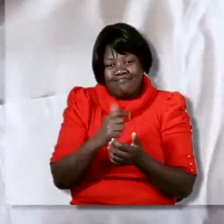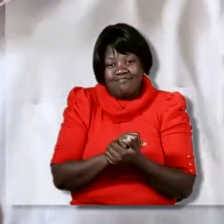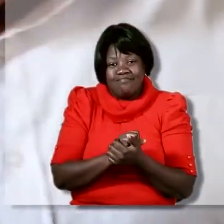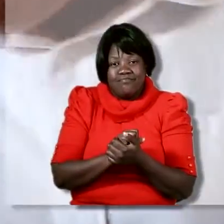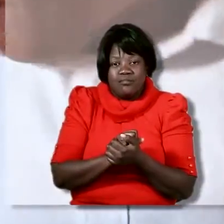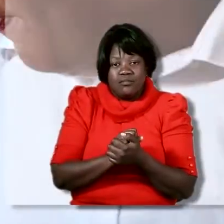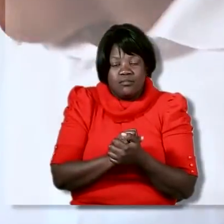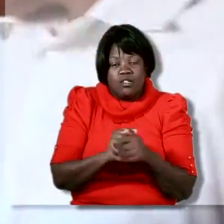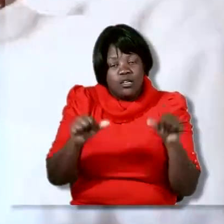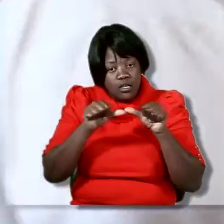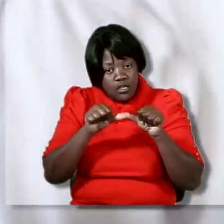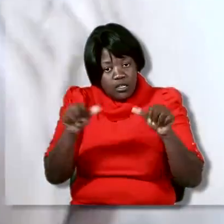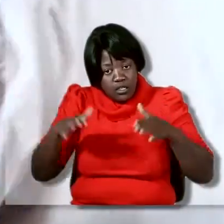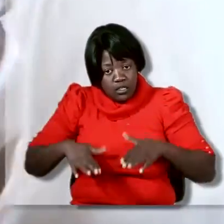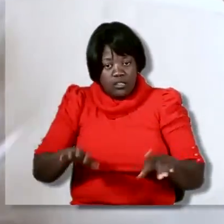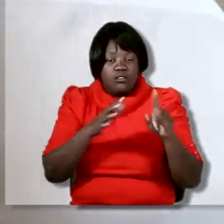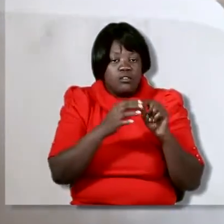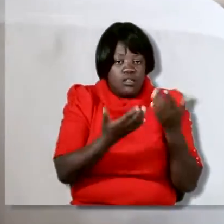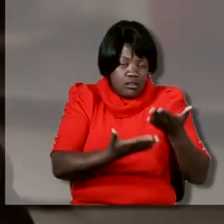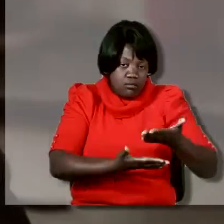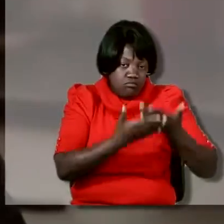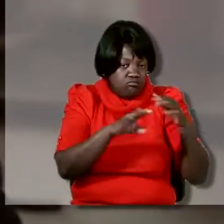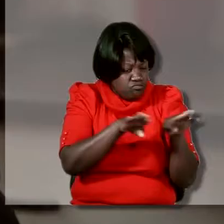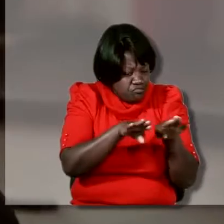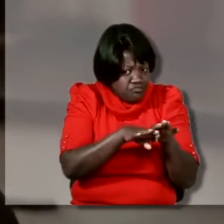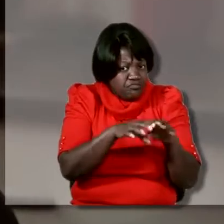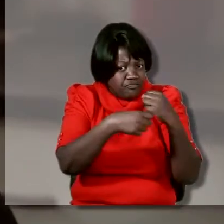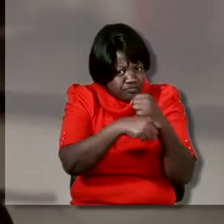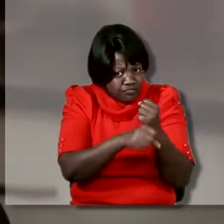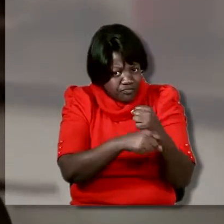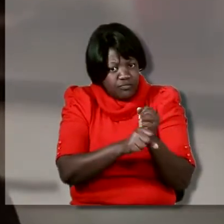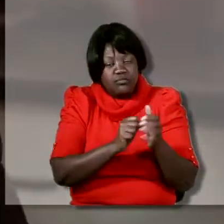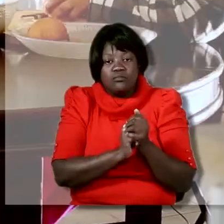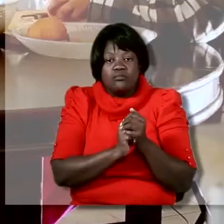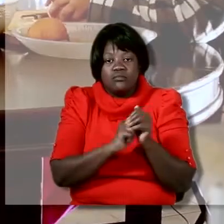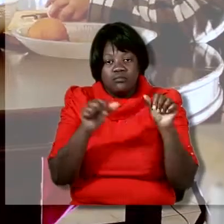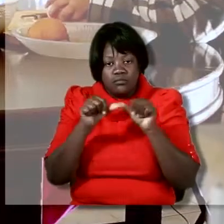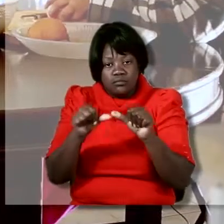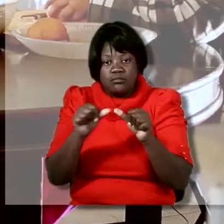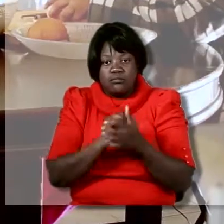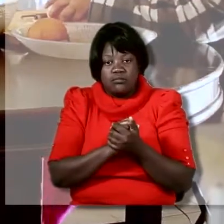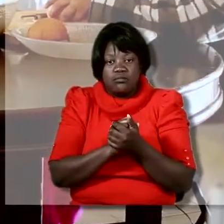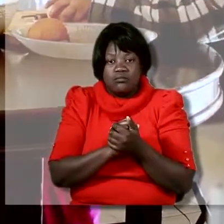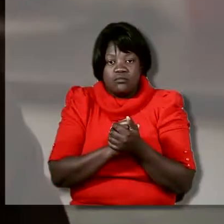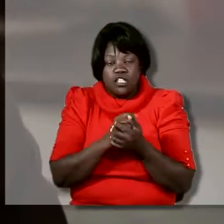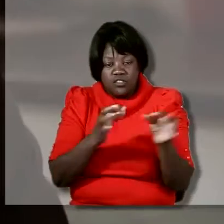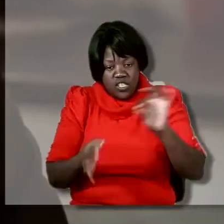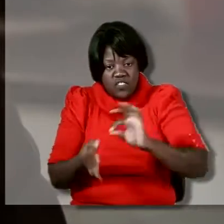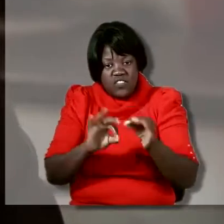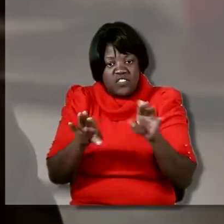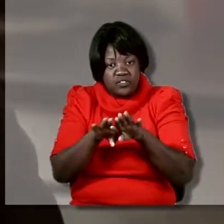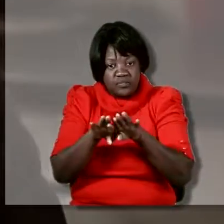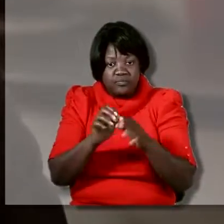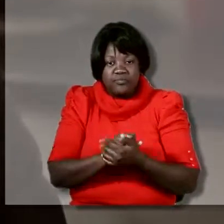of coffee. Let's continue, Mom. I still have physics to do. The next simple tense is simple